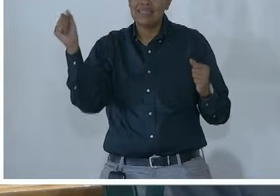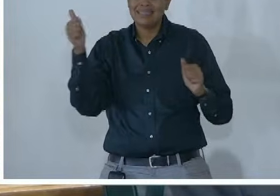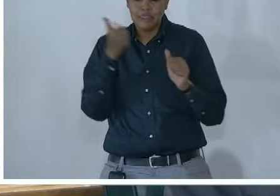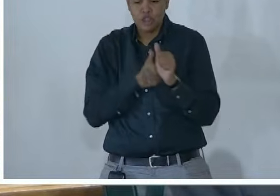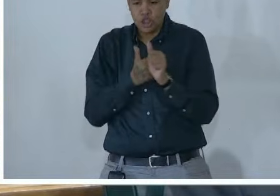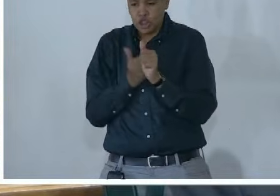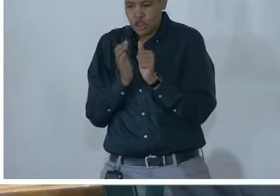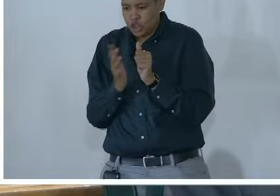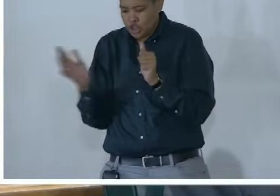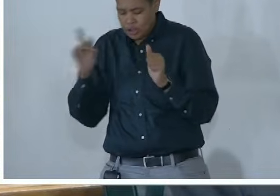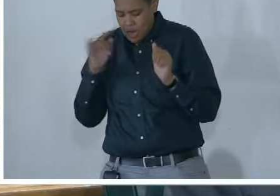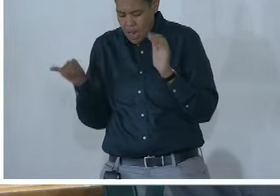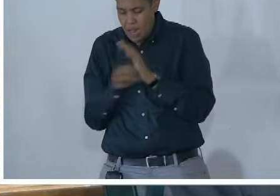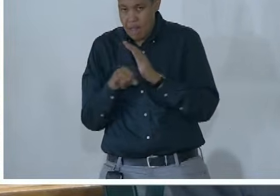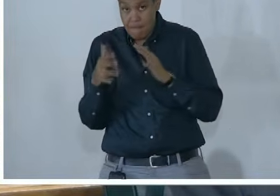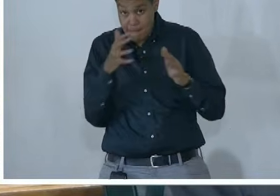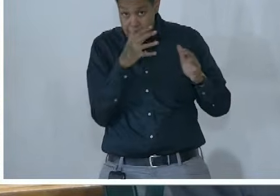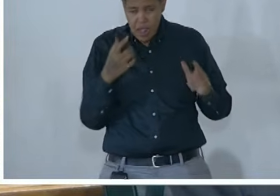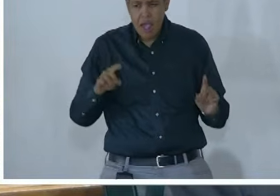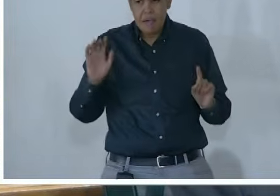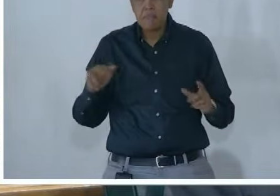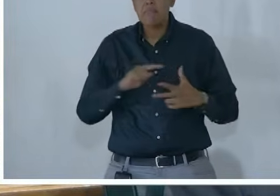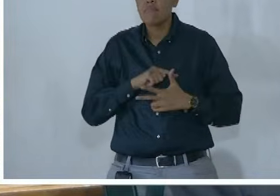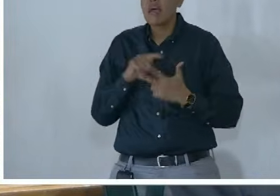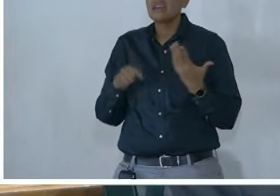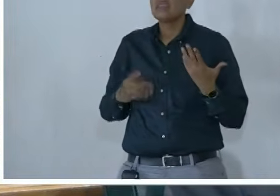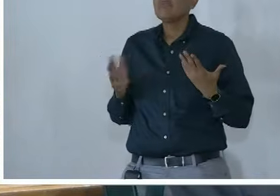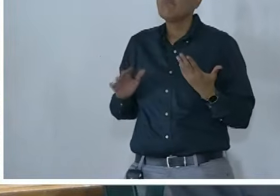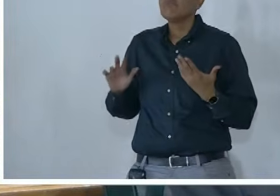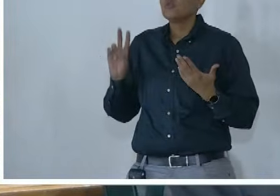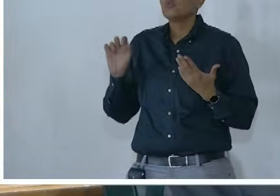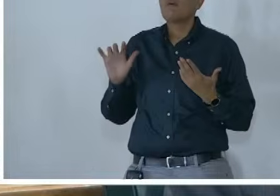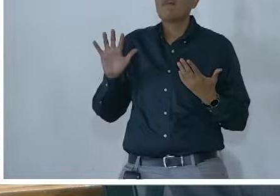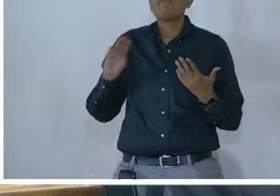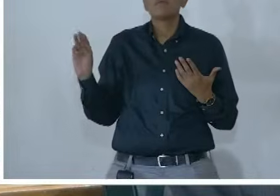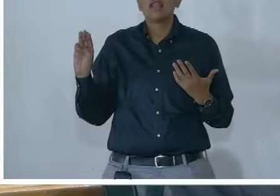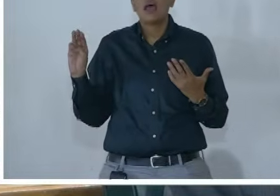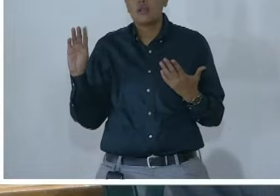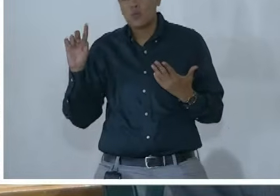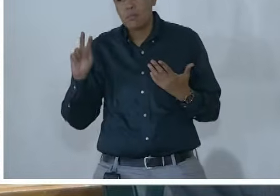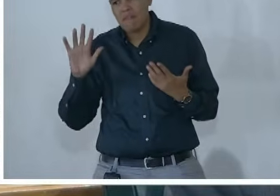each. So that's about 2.5 billion